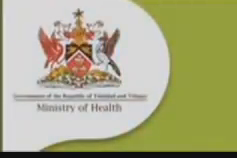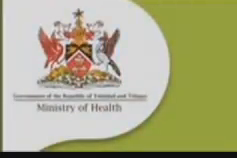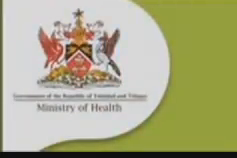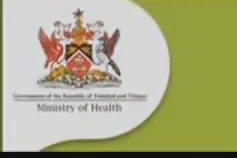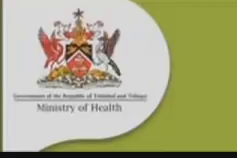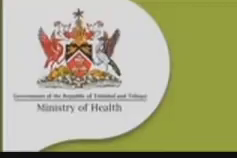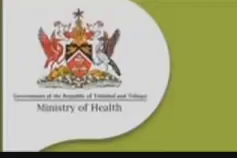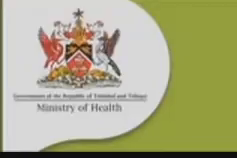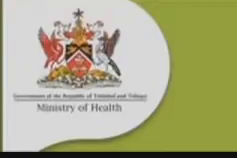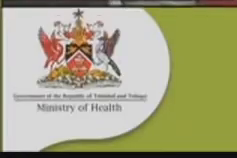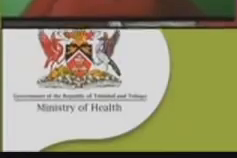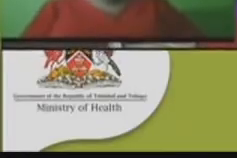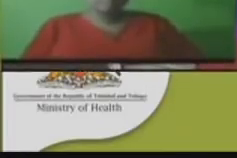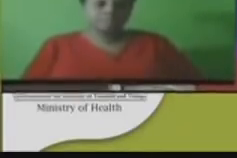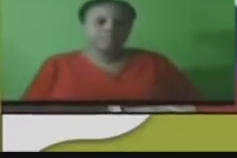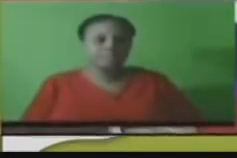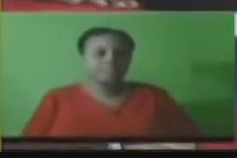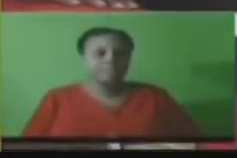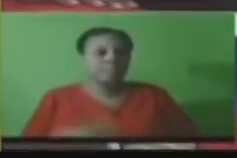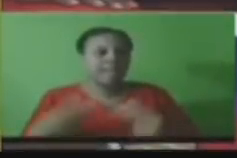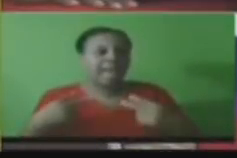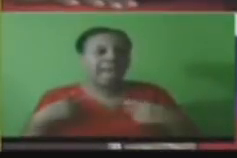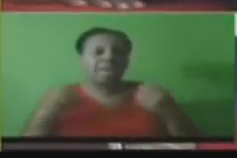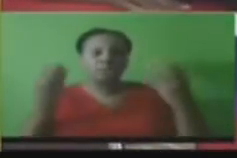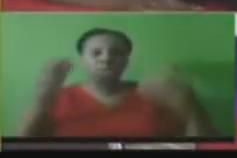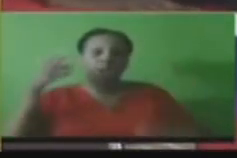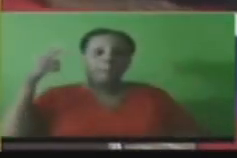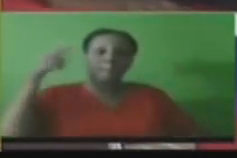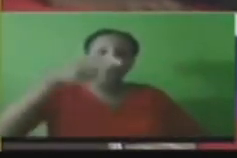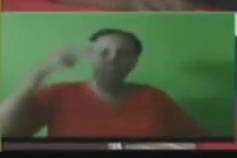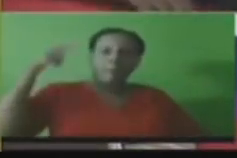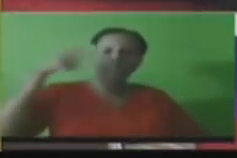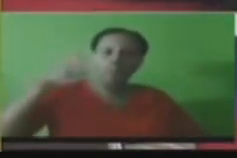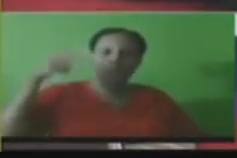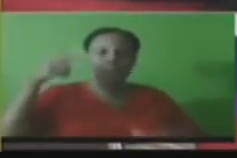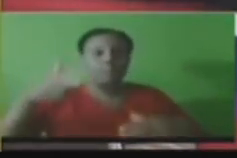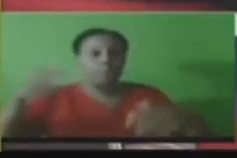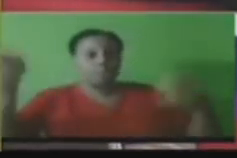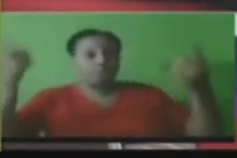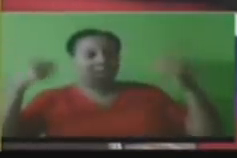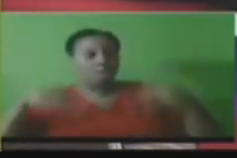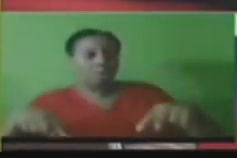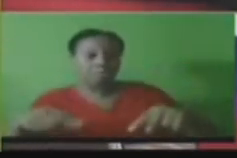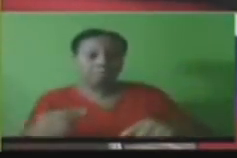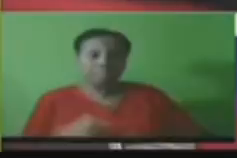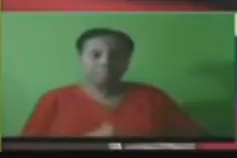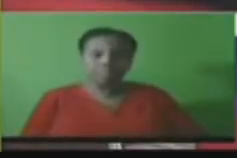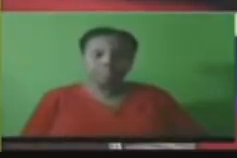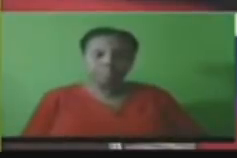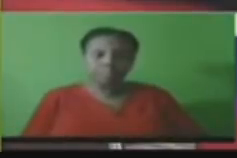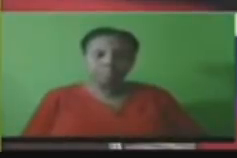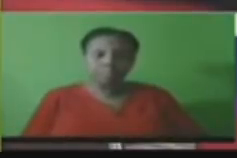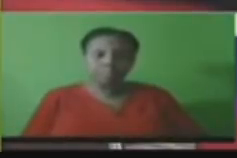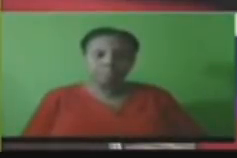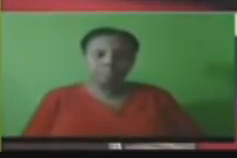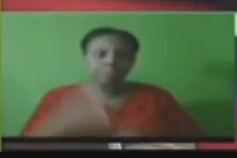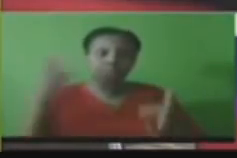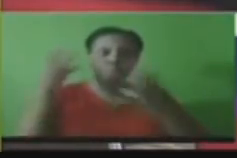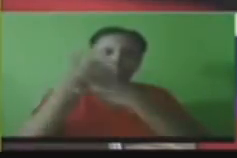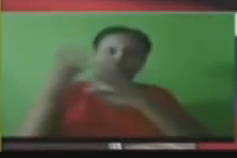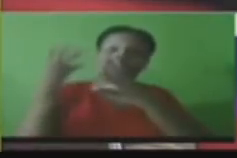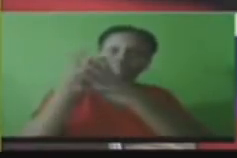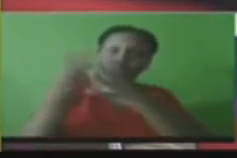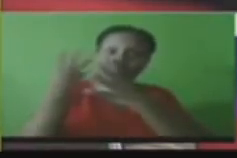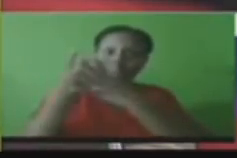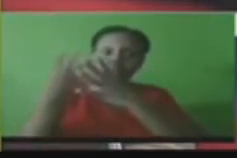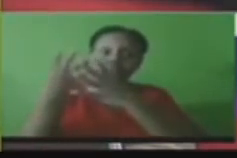being found, explosive weapons at the prisons, and we had 8 deaths this week. Have you